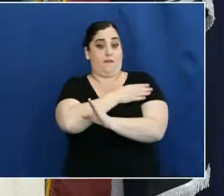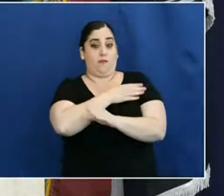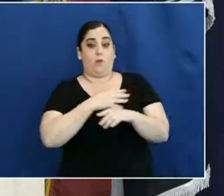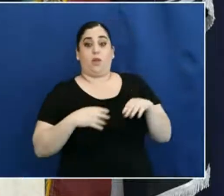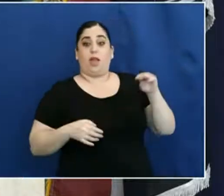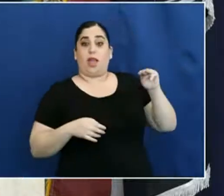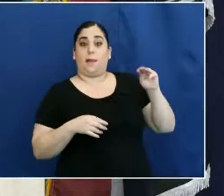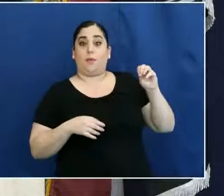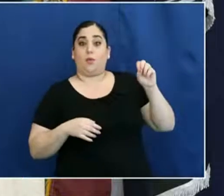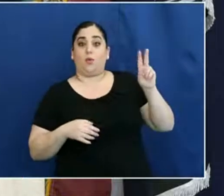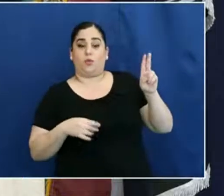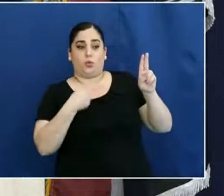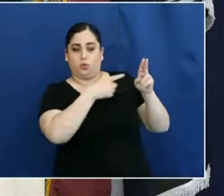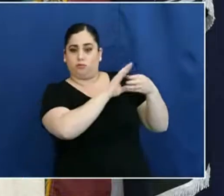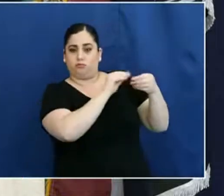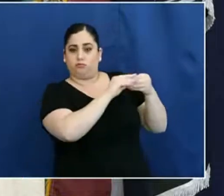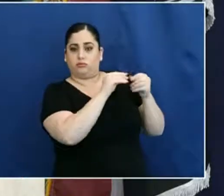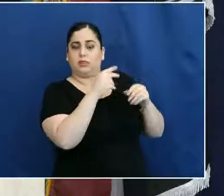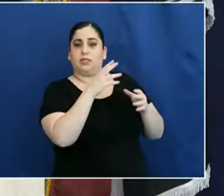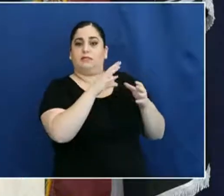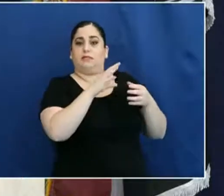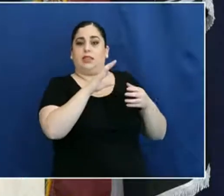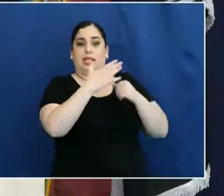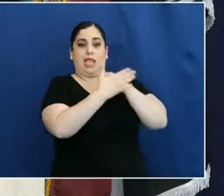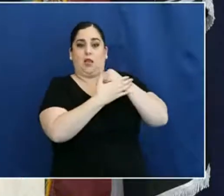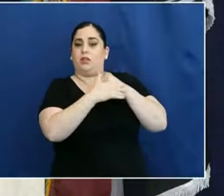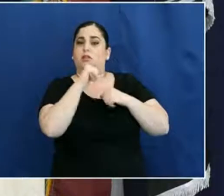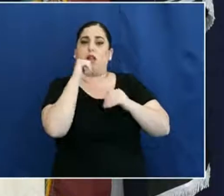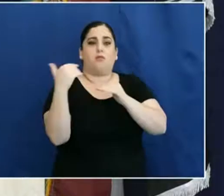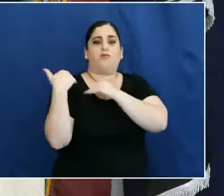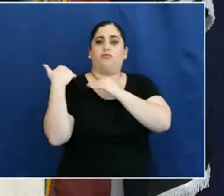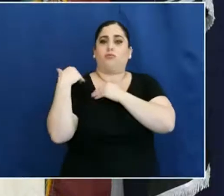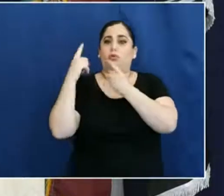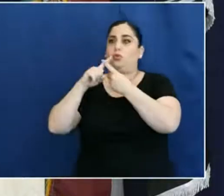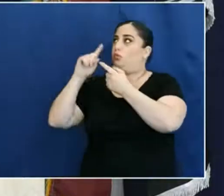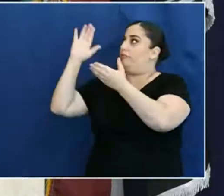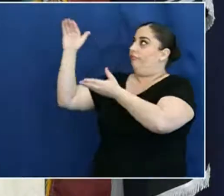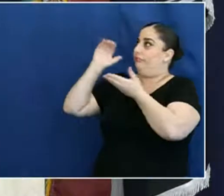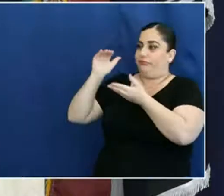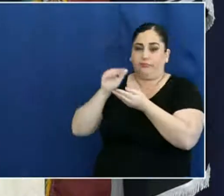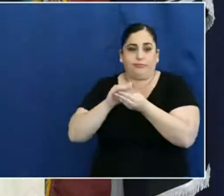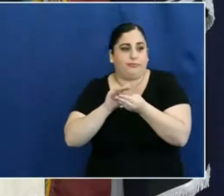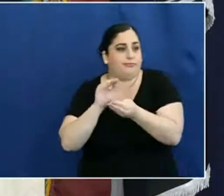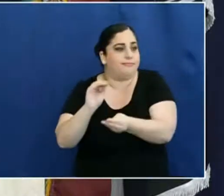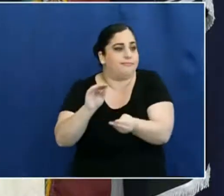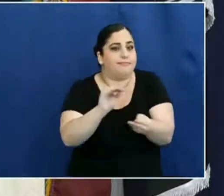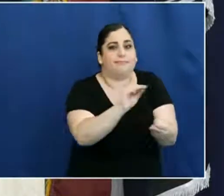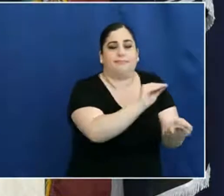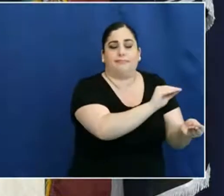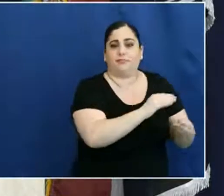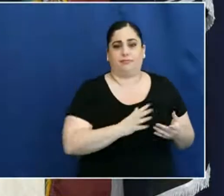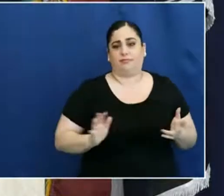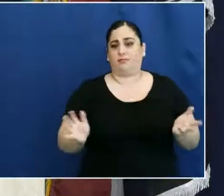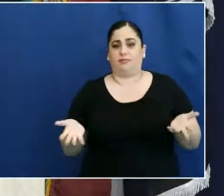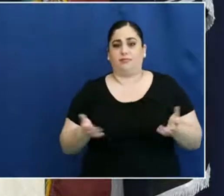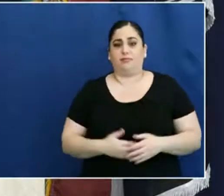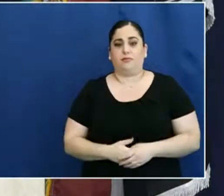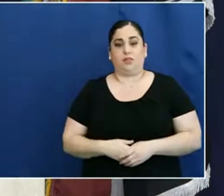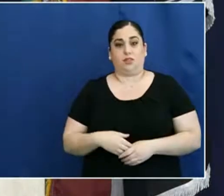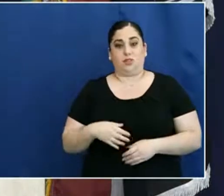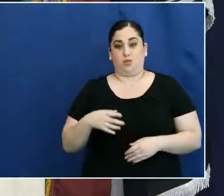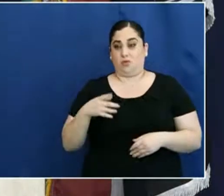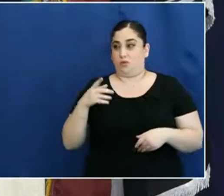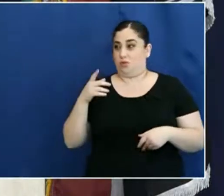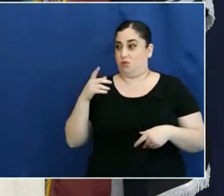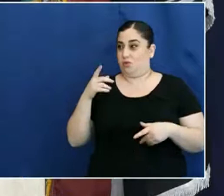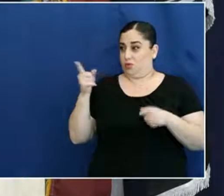not reallocate or redistribute. Was that part of a negotiation to get that to your liking? And then just a bigger picture